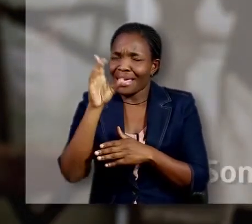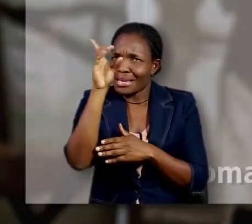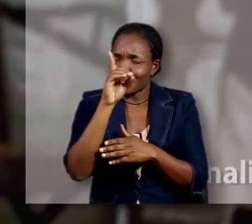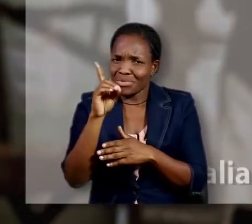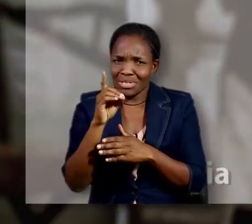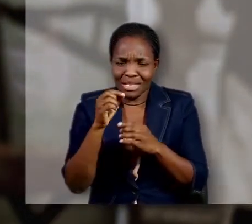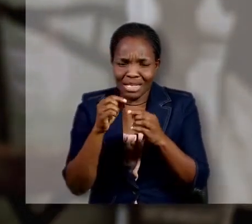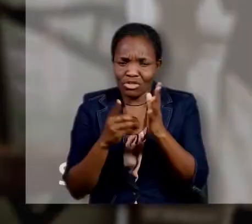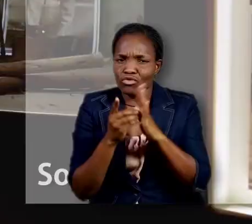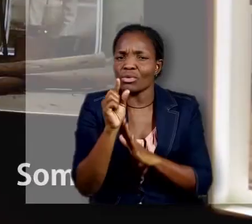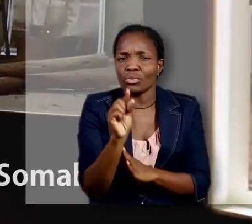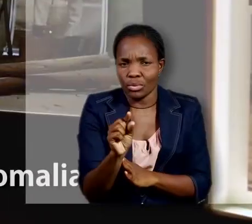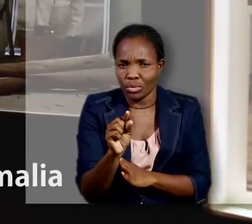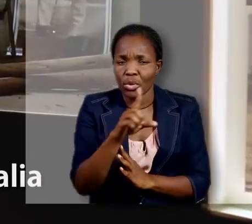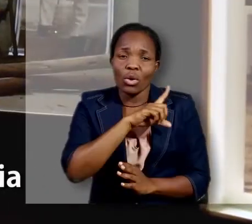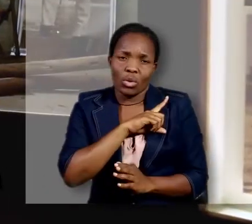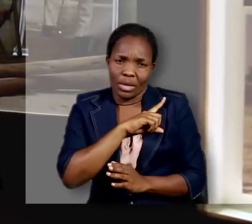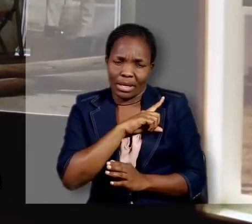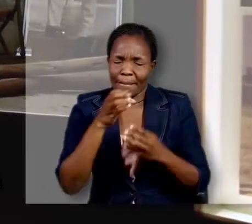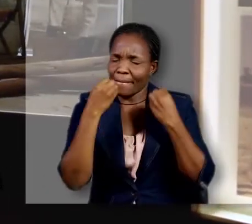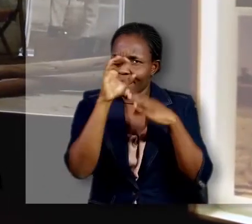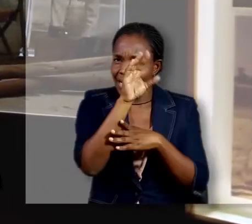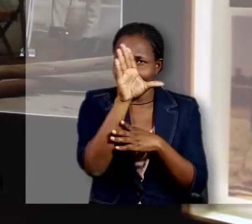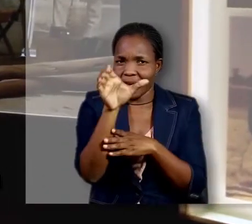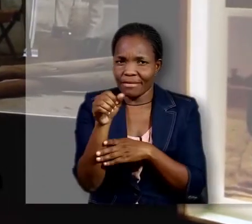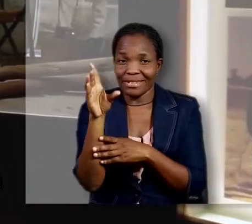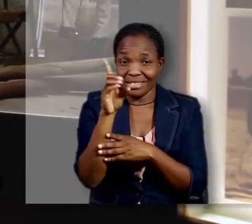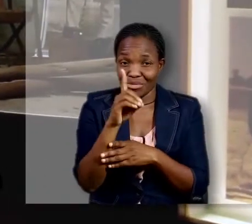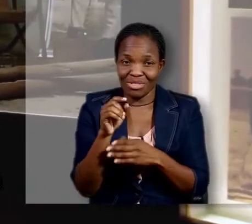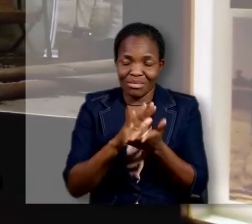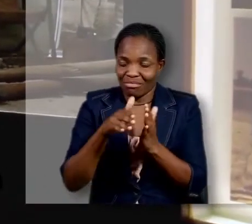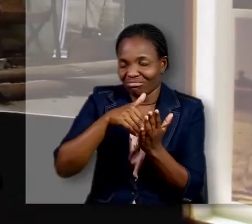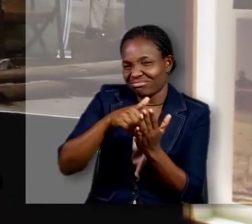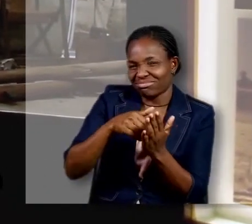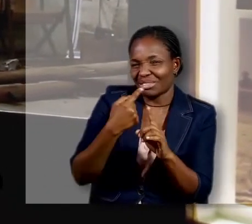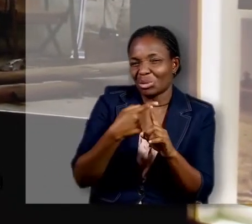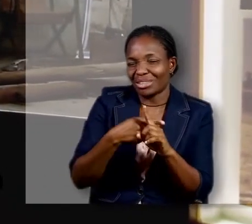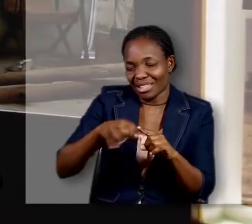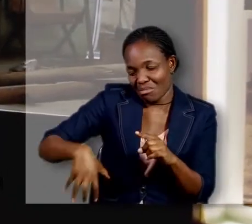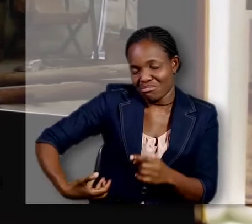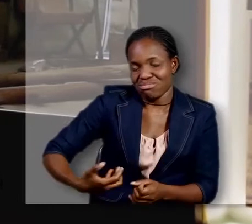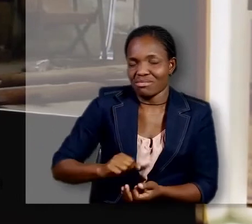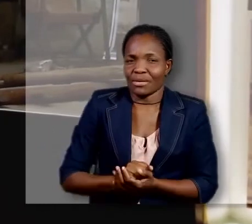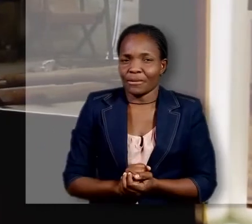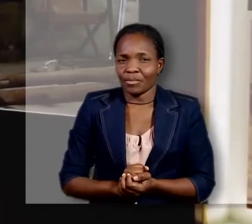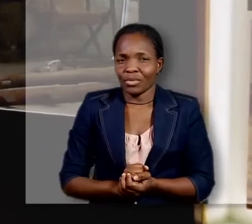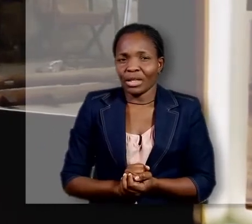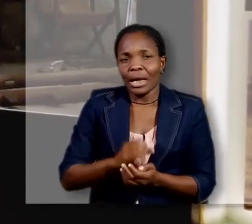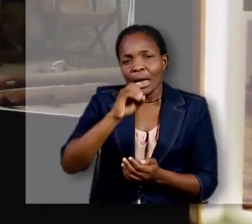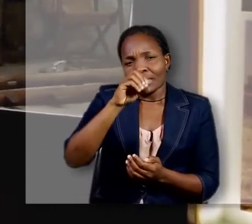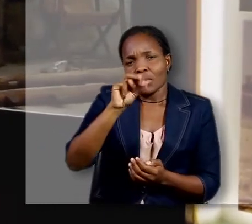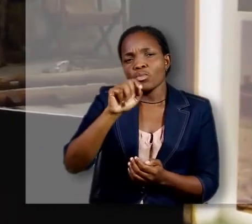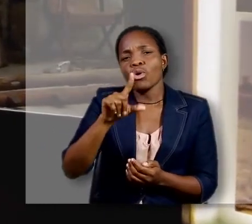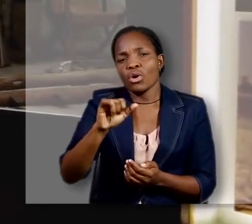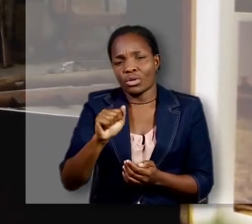and often corrupt. Somalia is the most extreme example. The entire structure of government is lacking, and the country